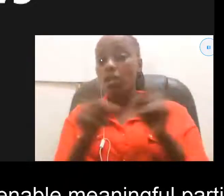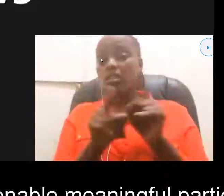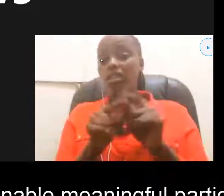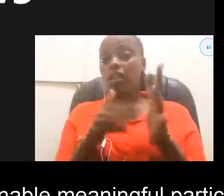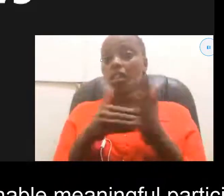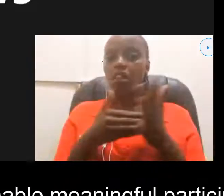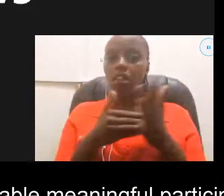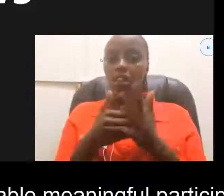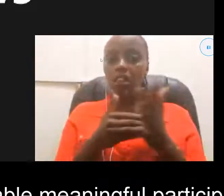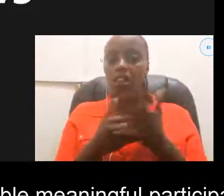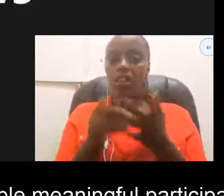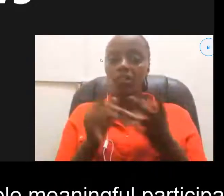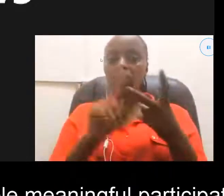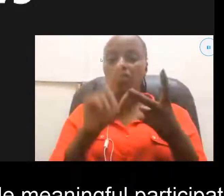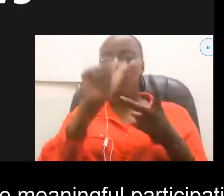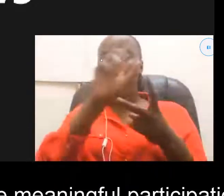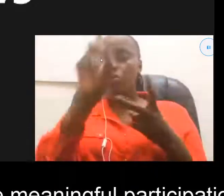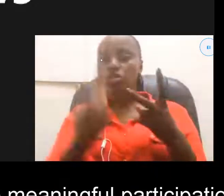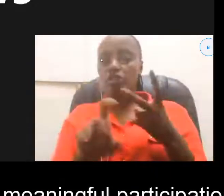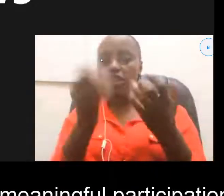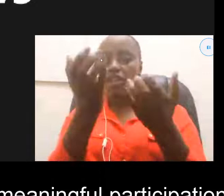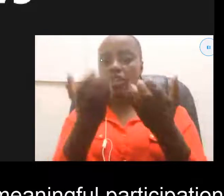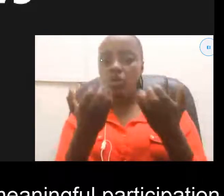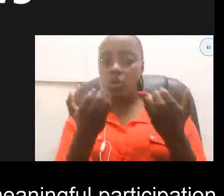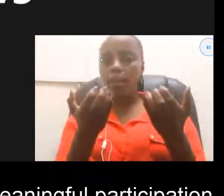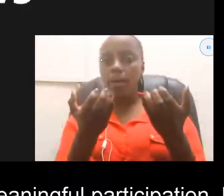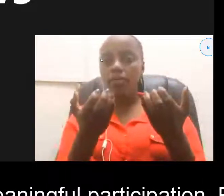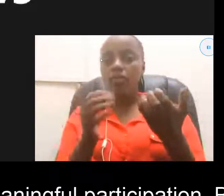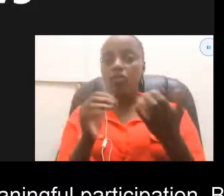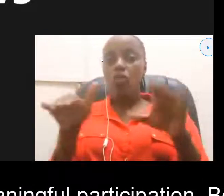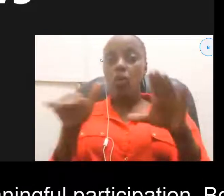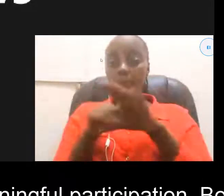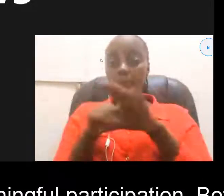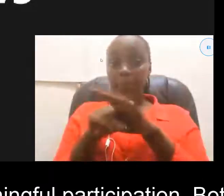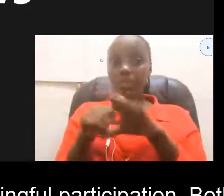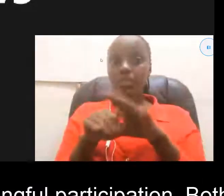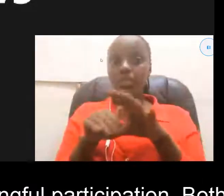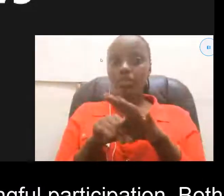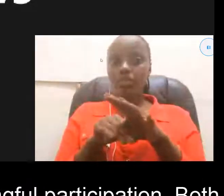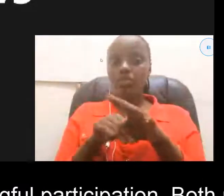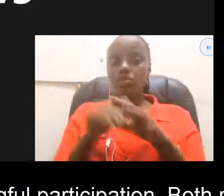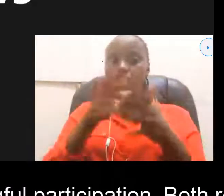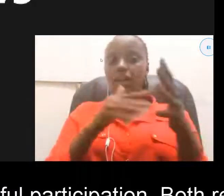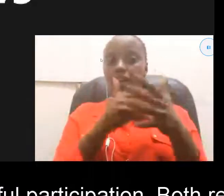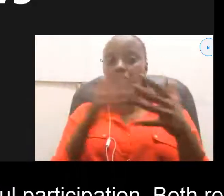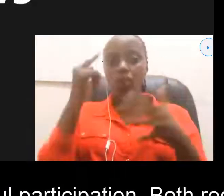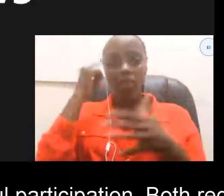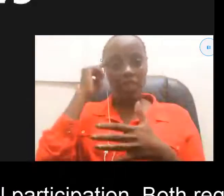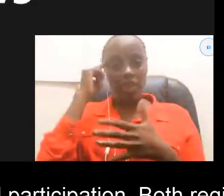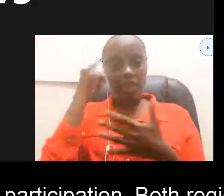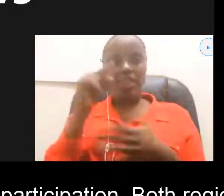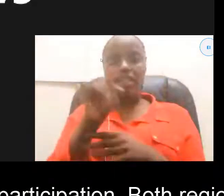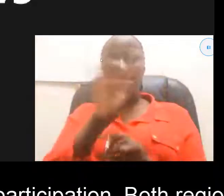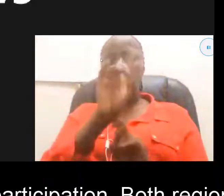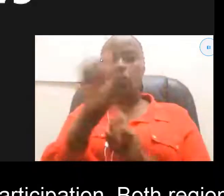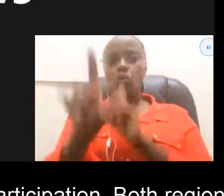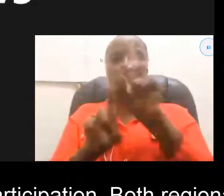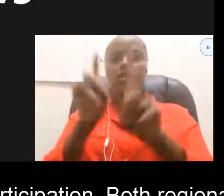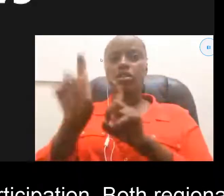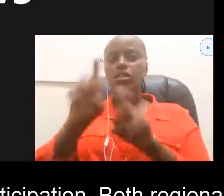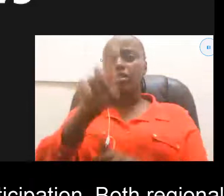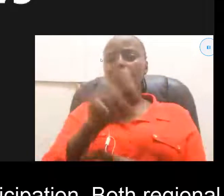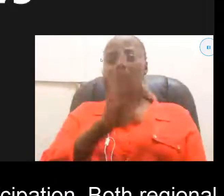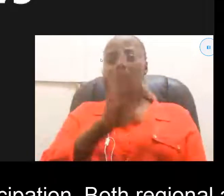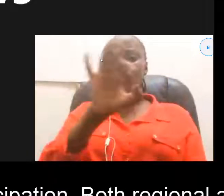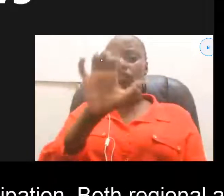another question, what are the requirements for membership to the network? I think those questions should. I think Feli can be